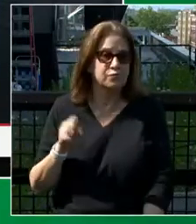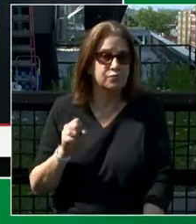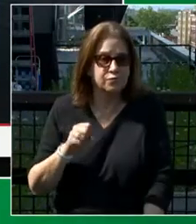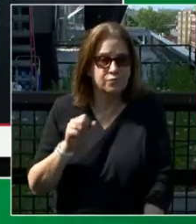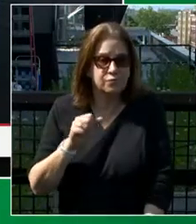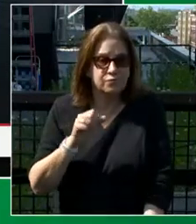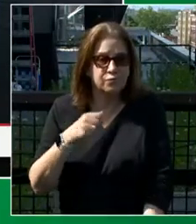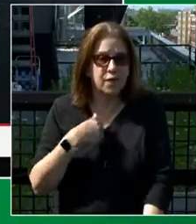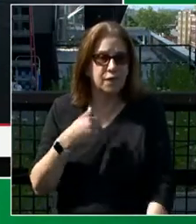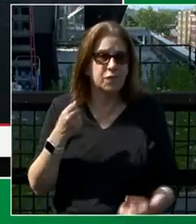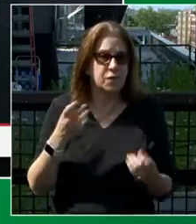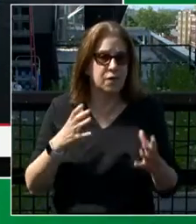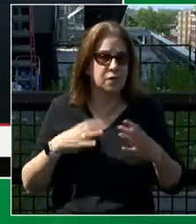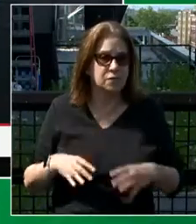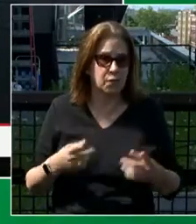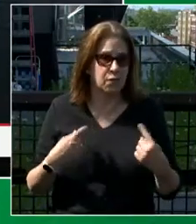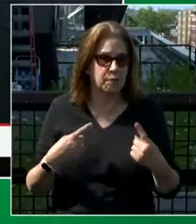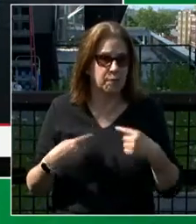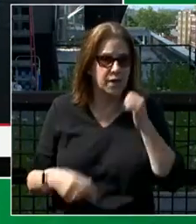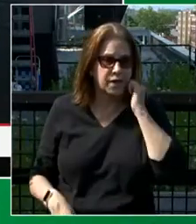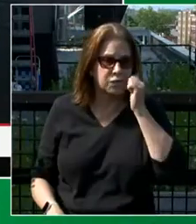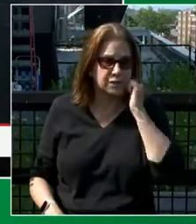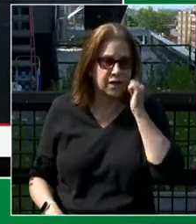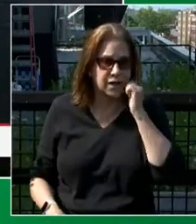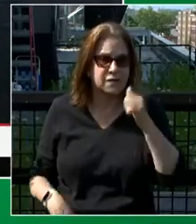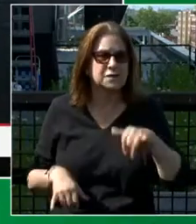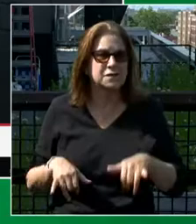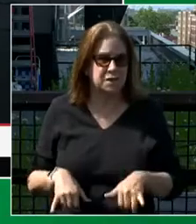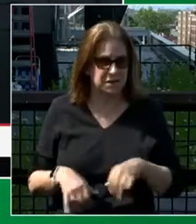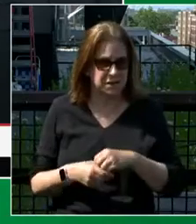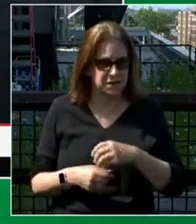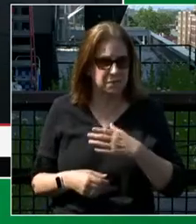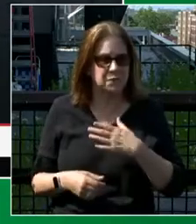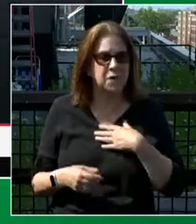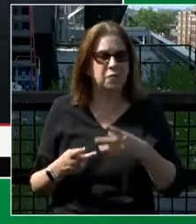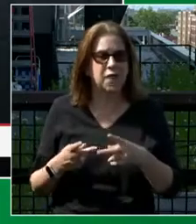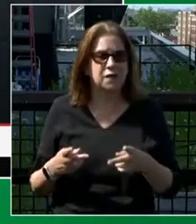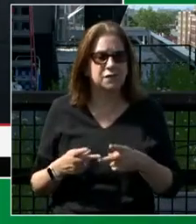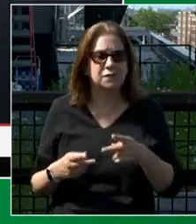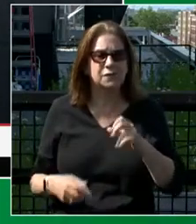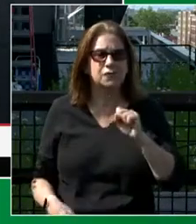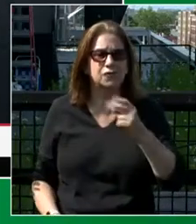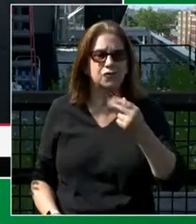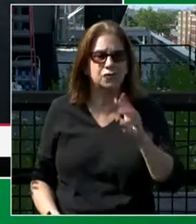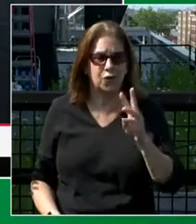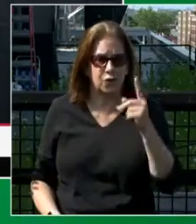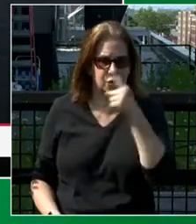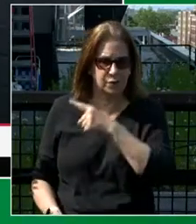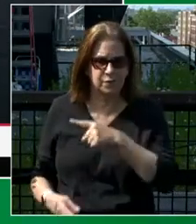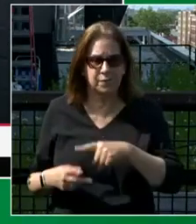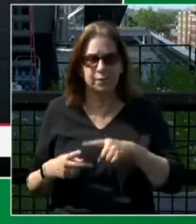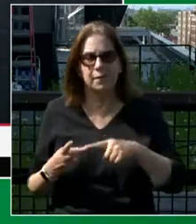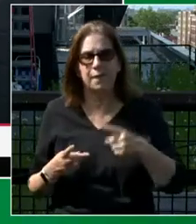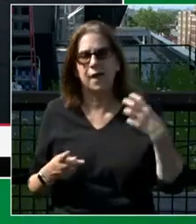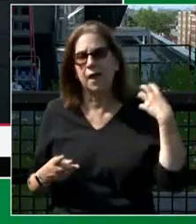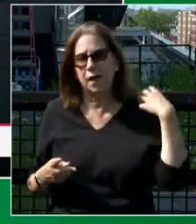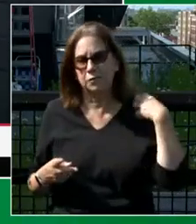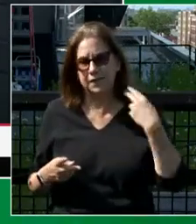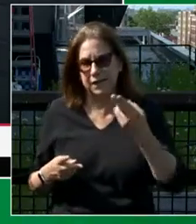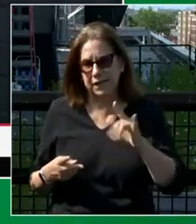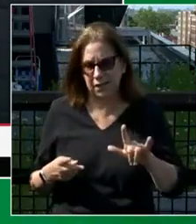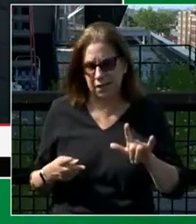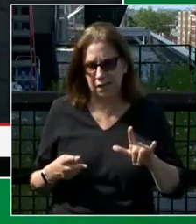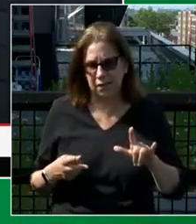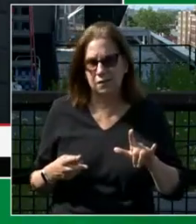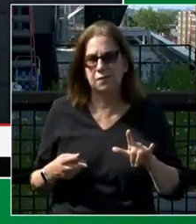us, particularly for our locations up in Shaw and on Capitol Hill, which we're very grateful for, to see those kind of get back to